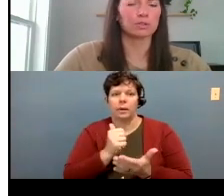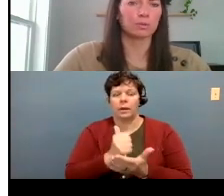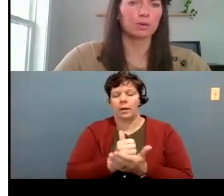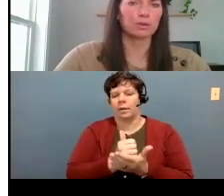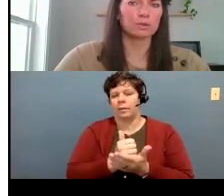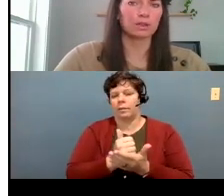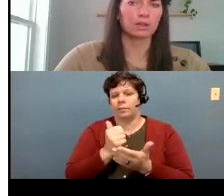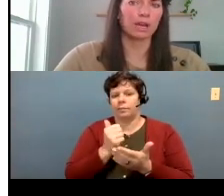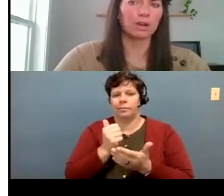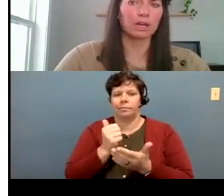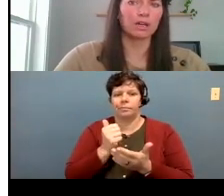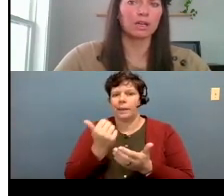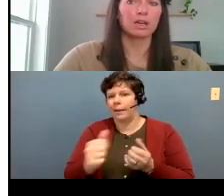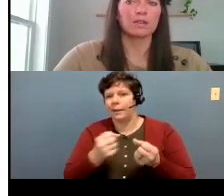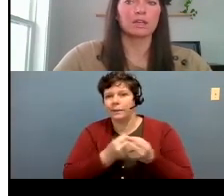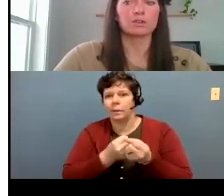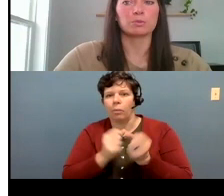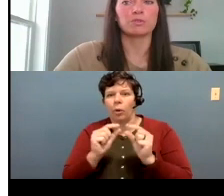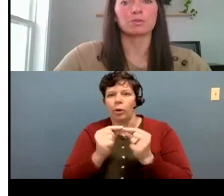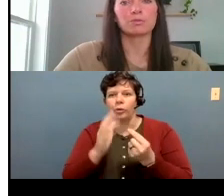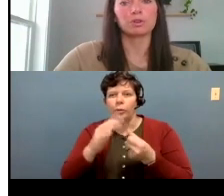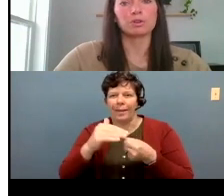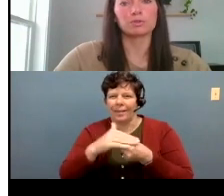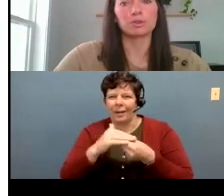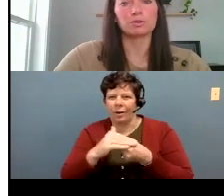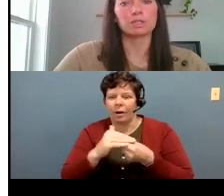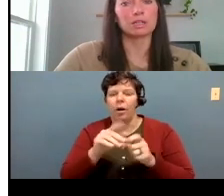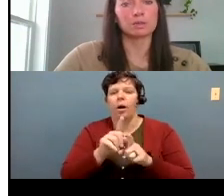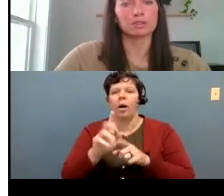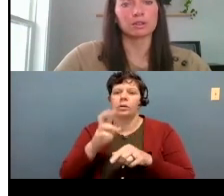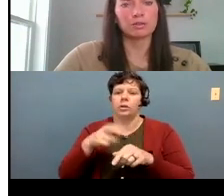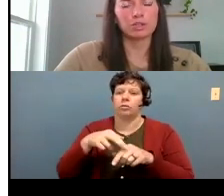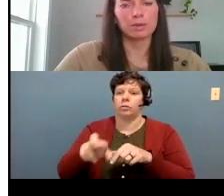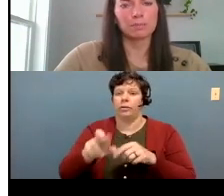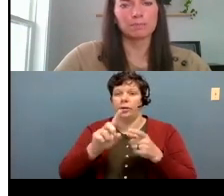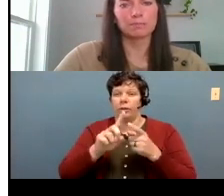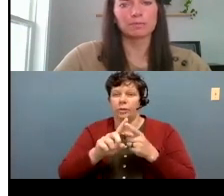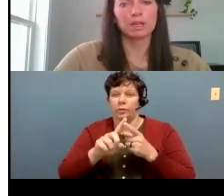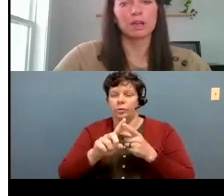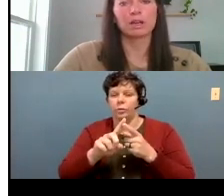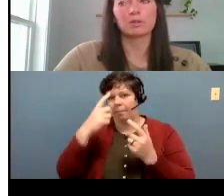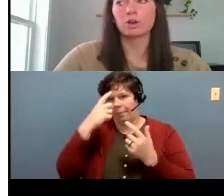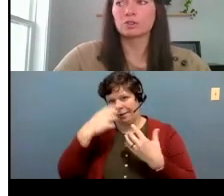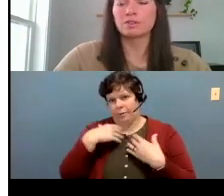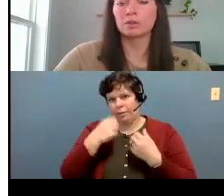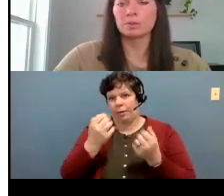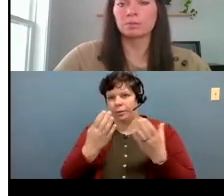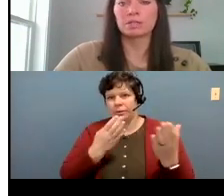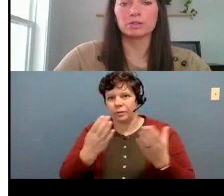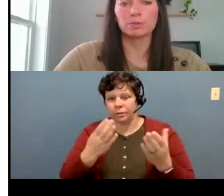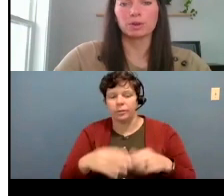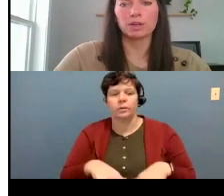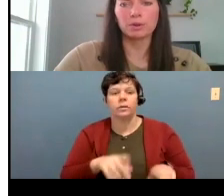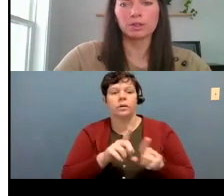available support groups in their area. They can also provide referrals for those in need of mental health treatment. They're also developing a